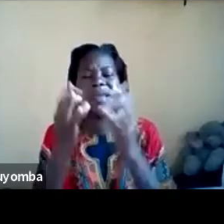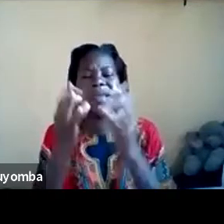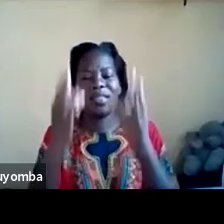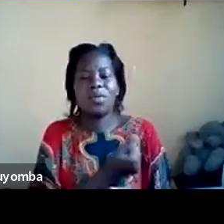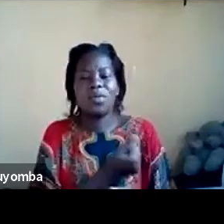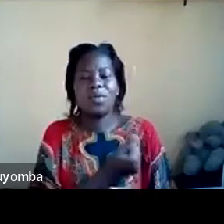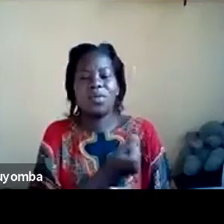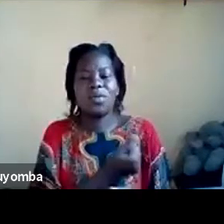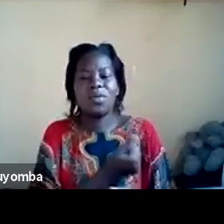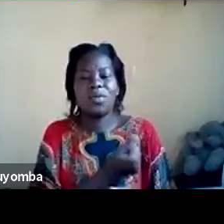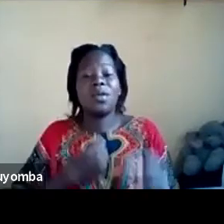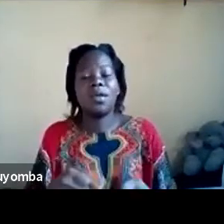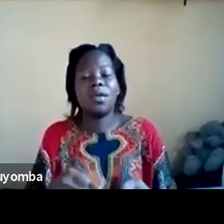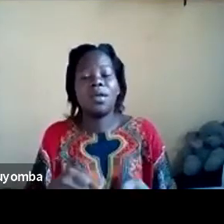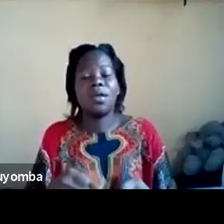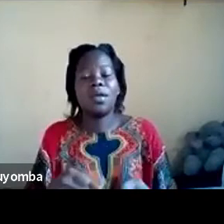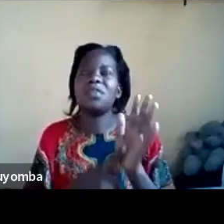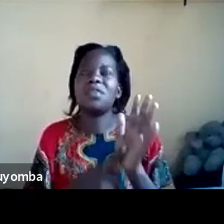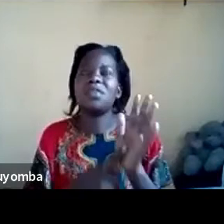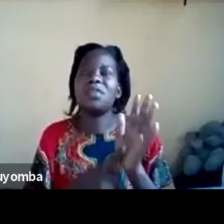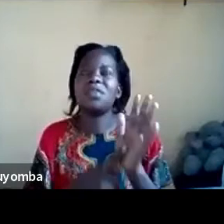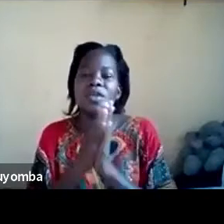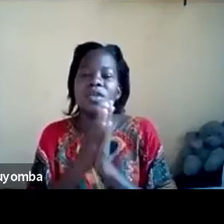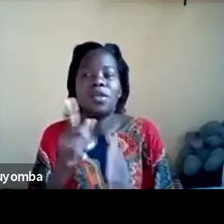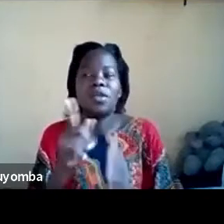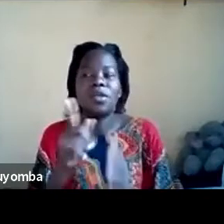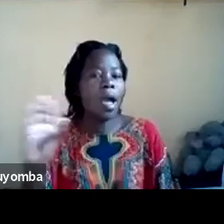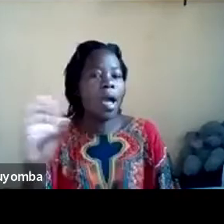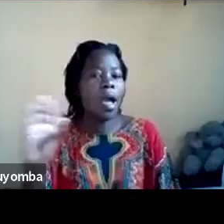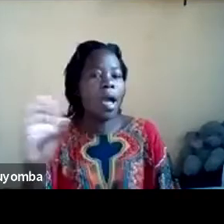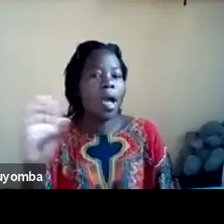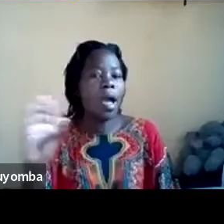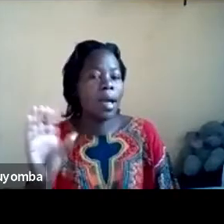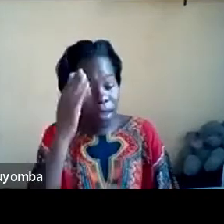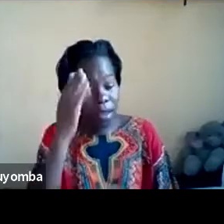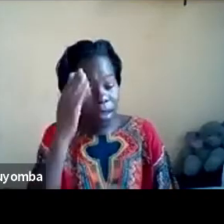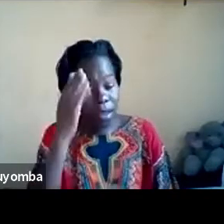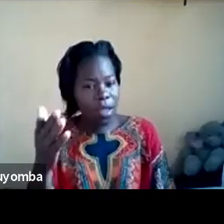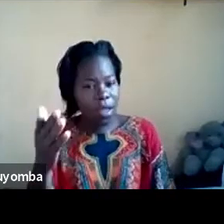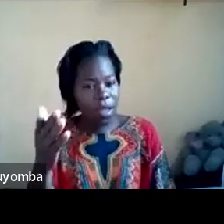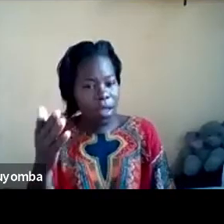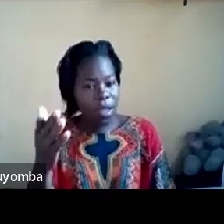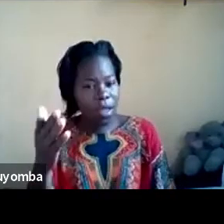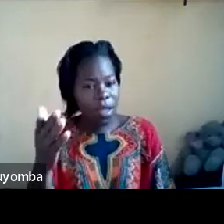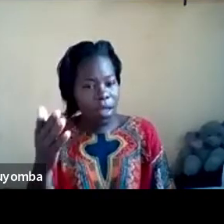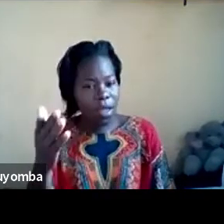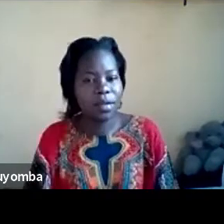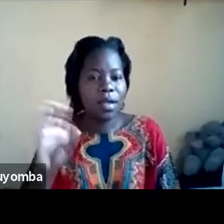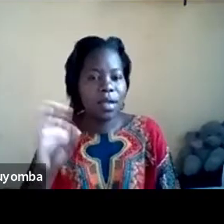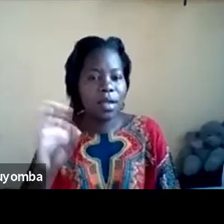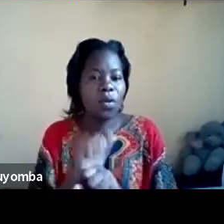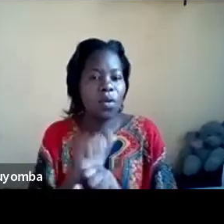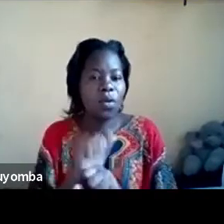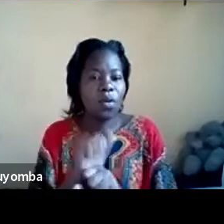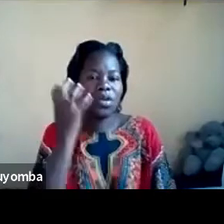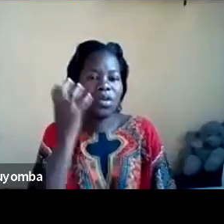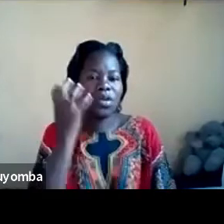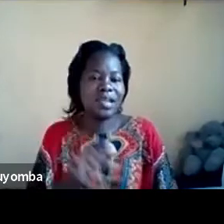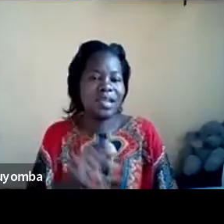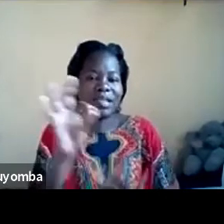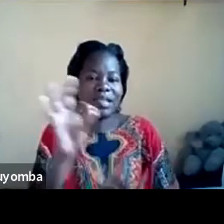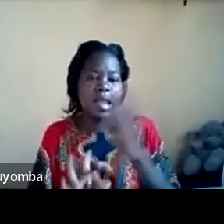of, is a company that I know, for instance, that was working with stone in terms of designing buildings and all